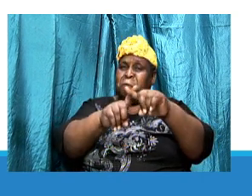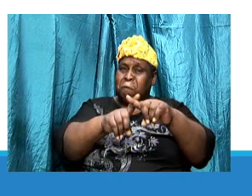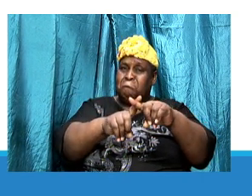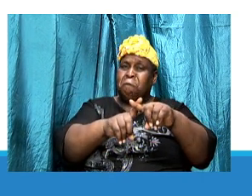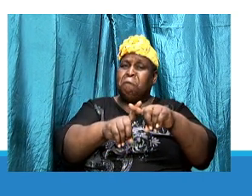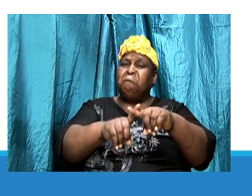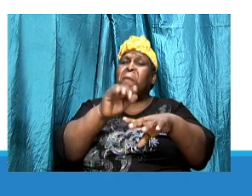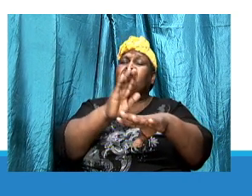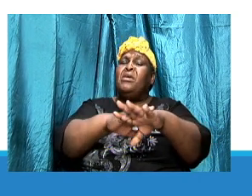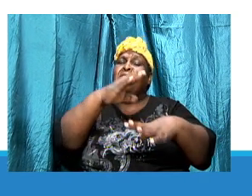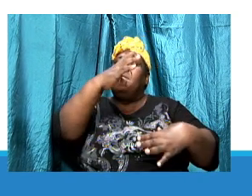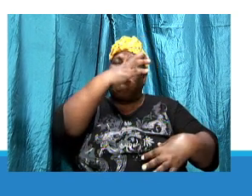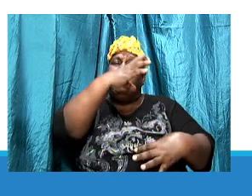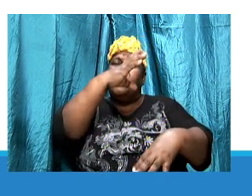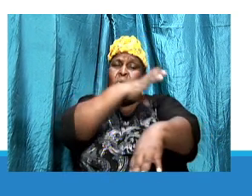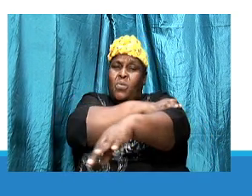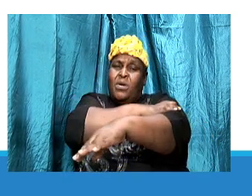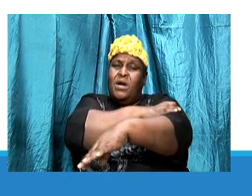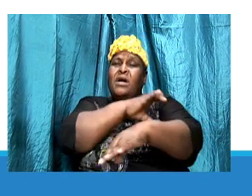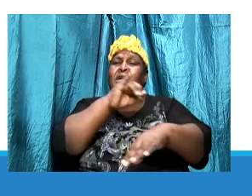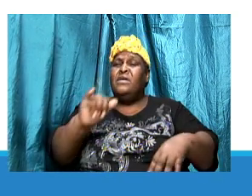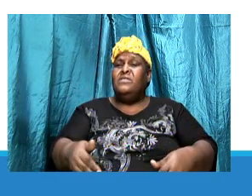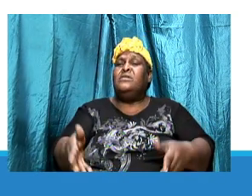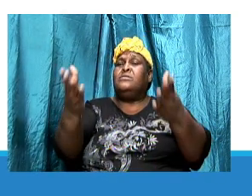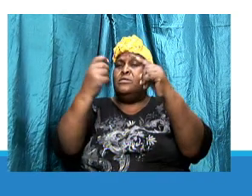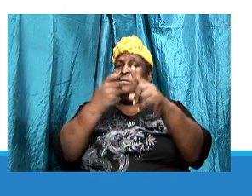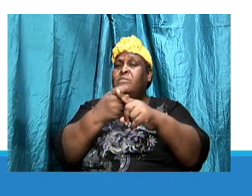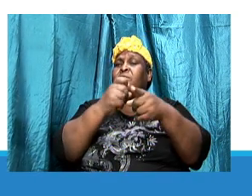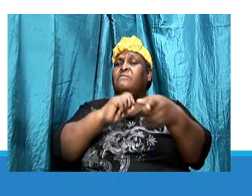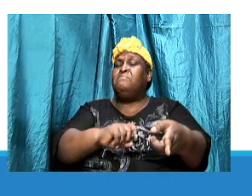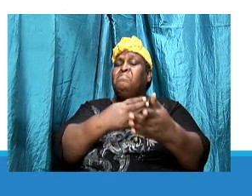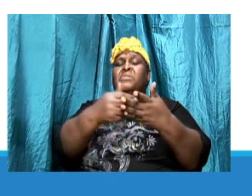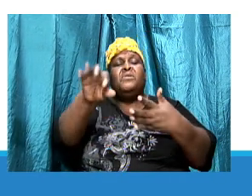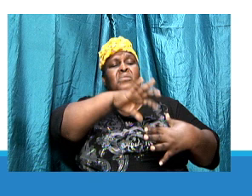power that comes from the Holy Ghost. And